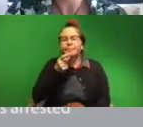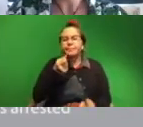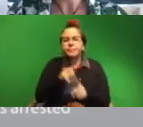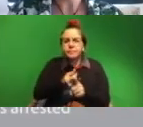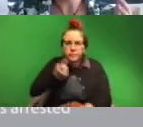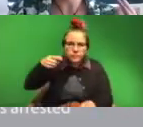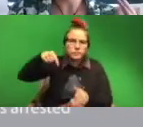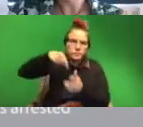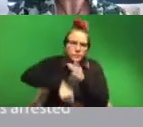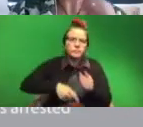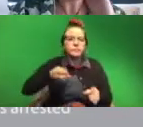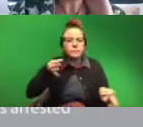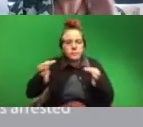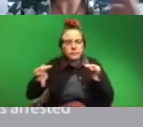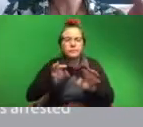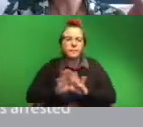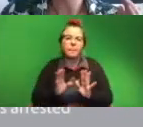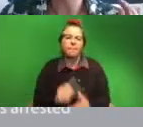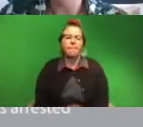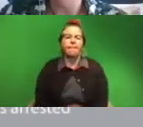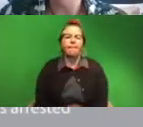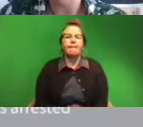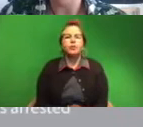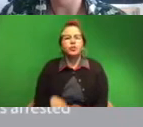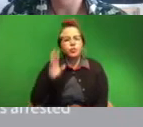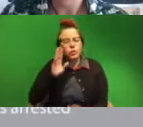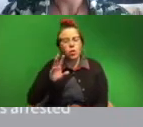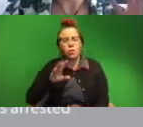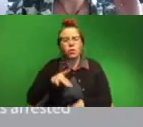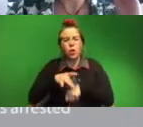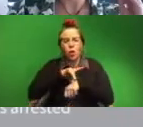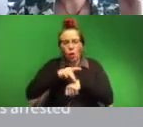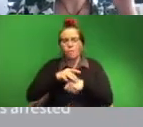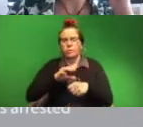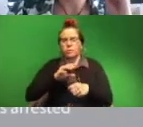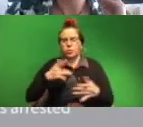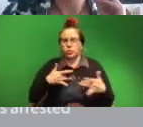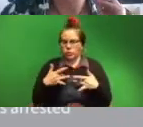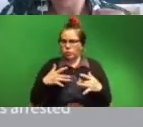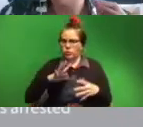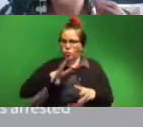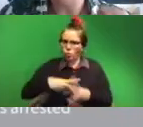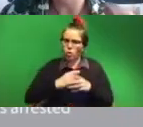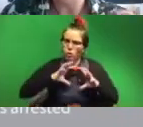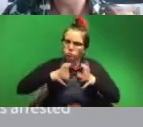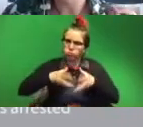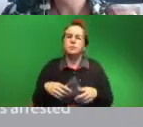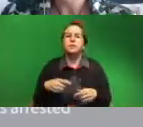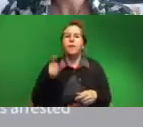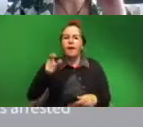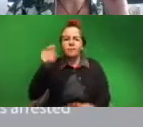much. Just know that this is a global concern. And it is something that we have to be aware